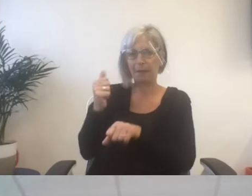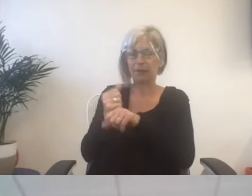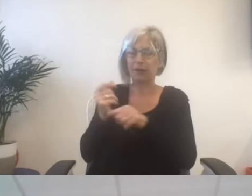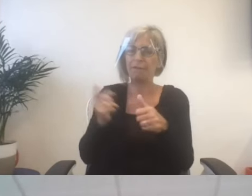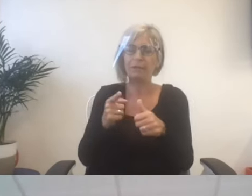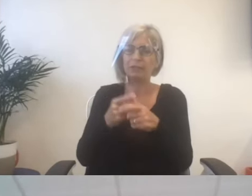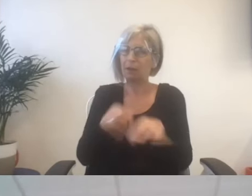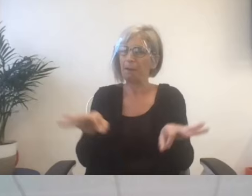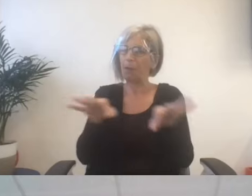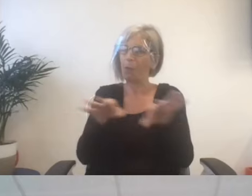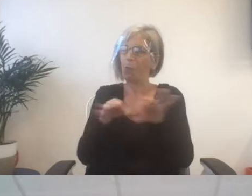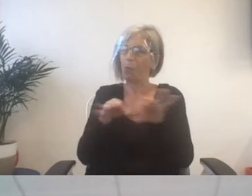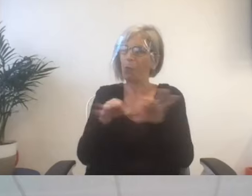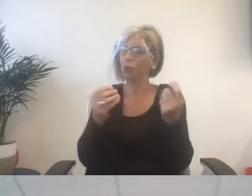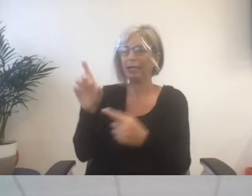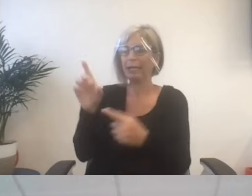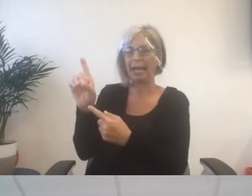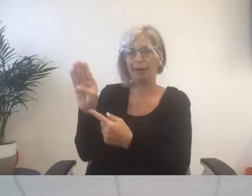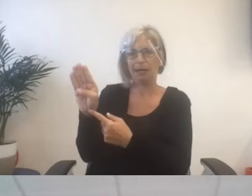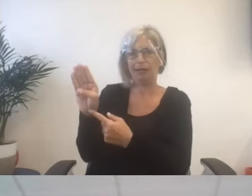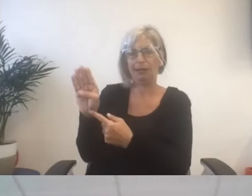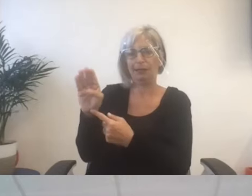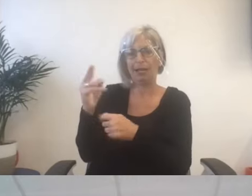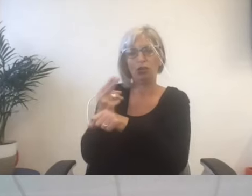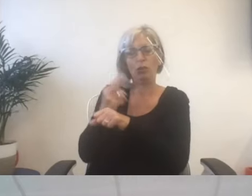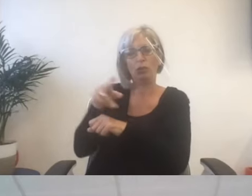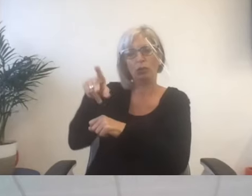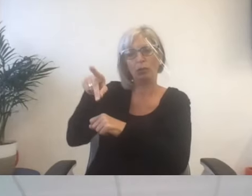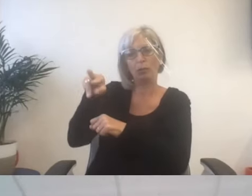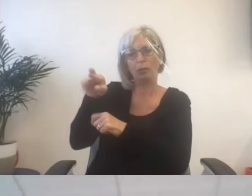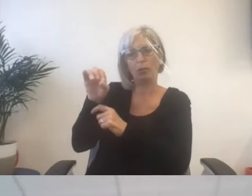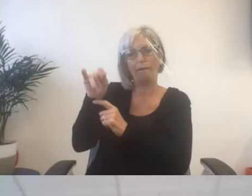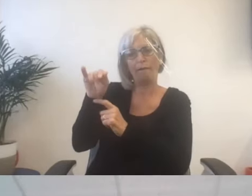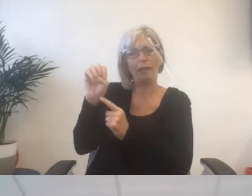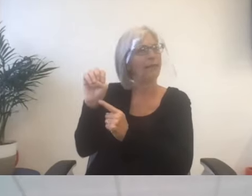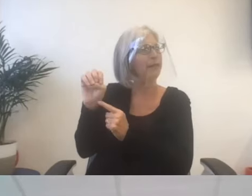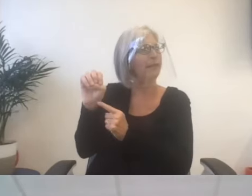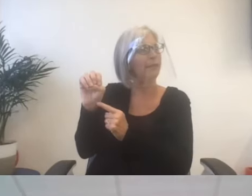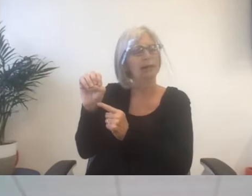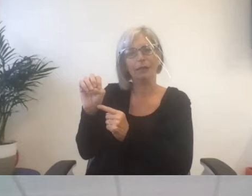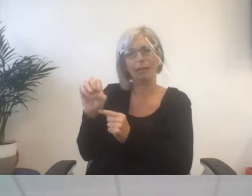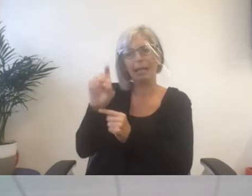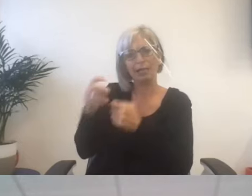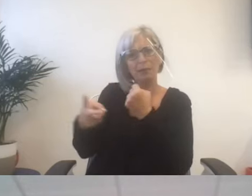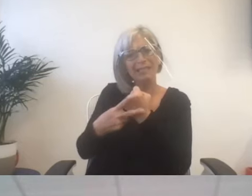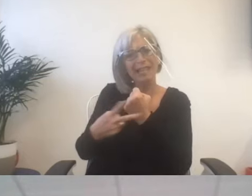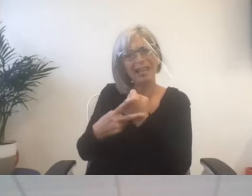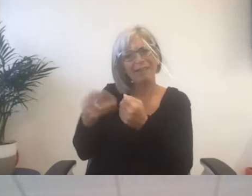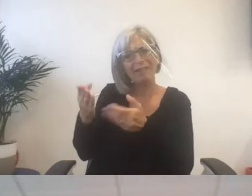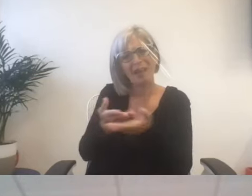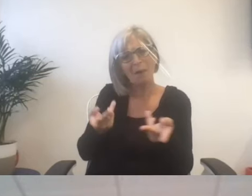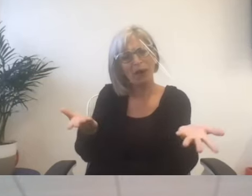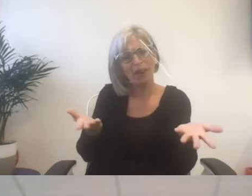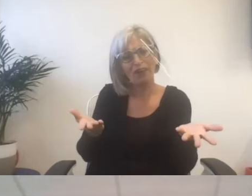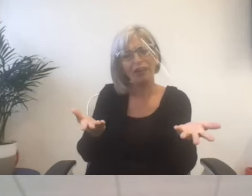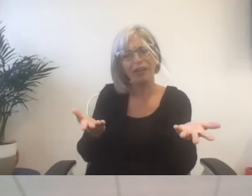The most important part was a database and a user profile, because if it's customizable, it has to be you, and that has to be stored somewhere. I did that